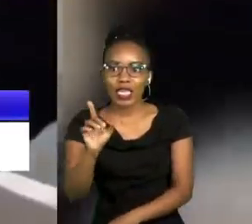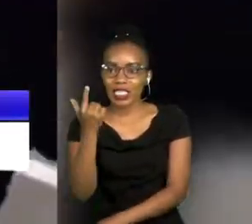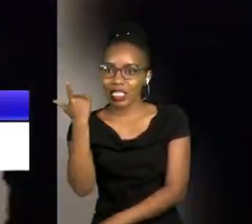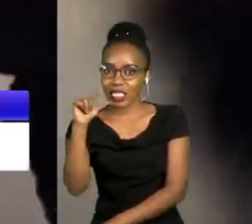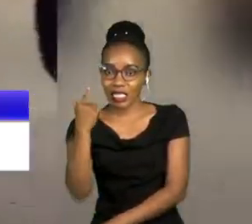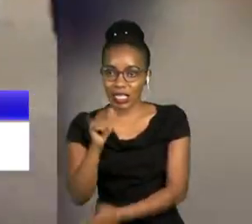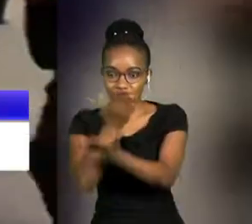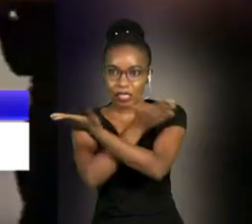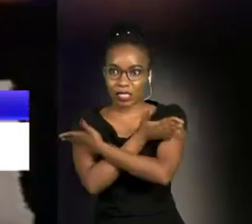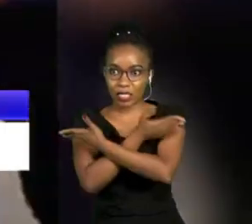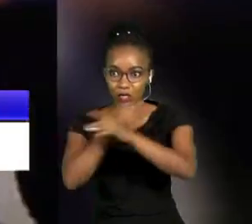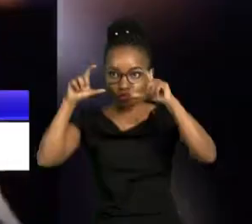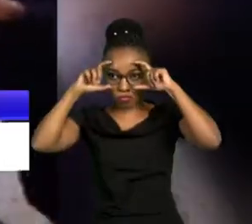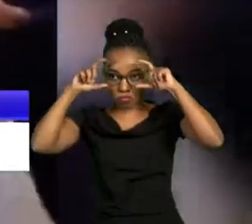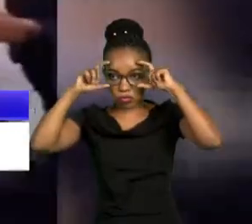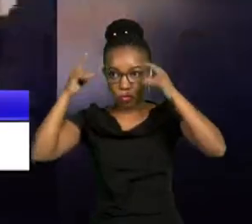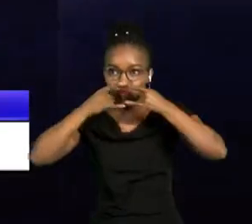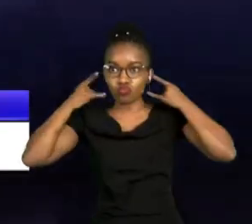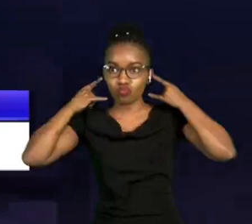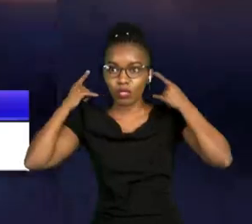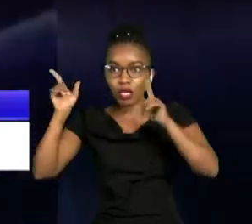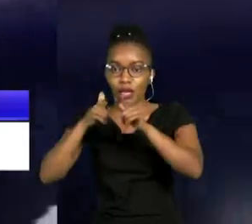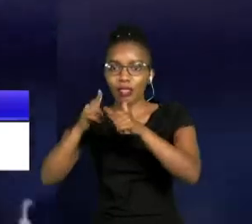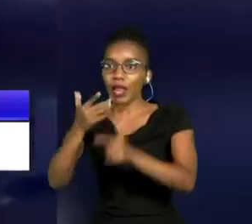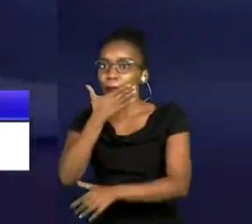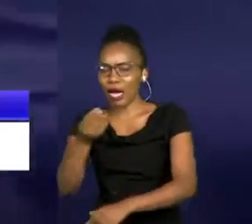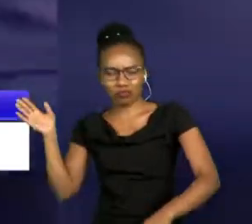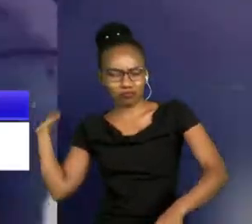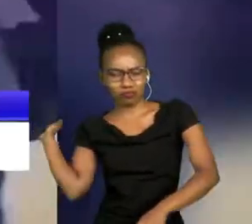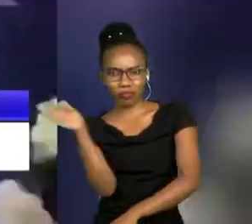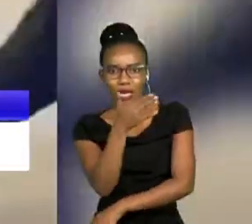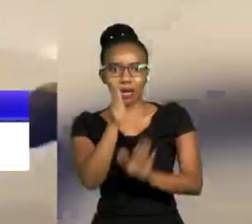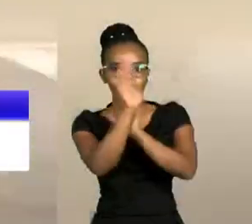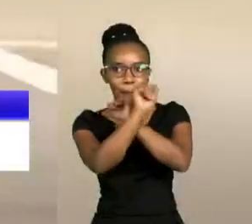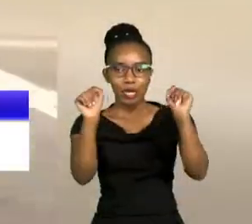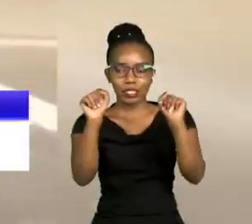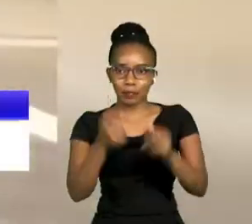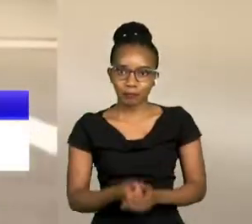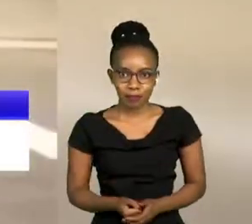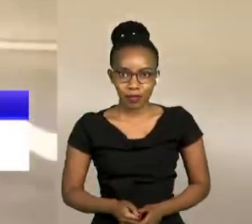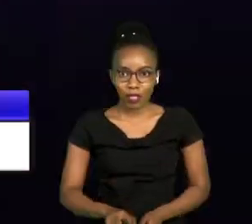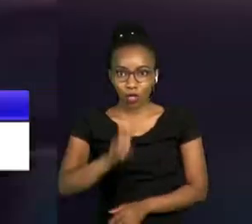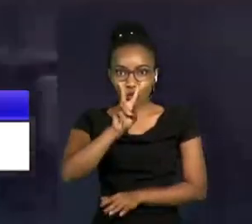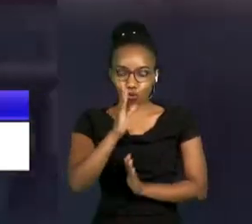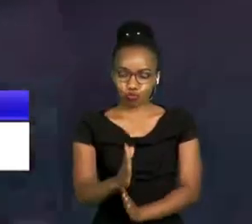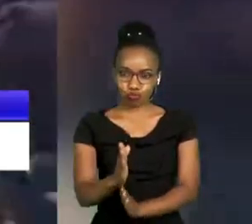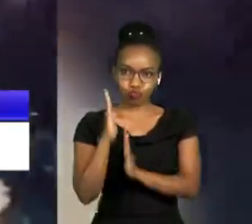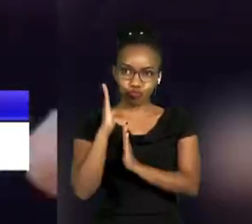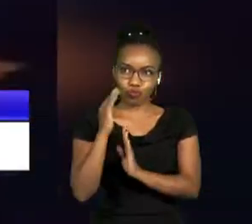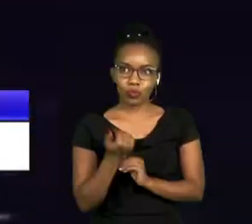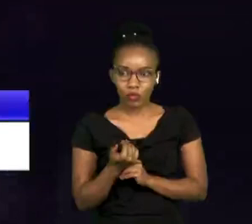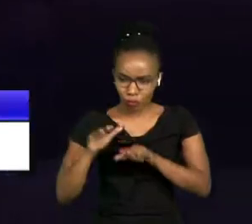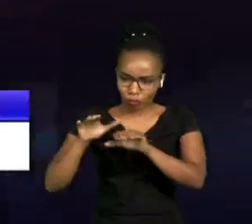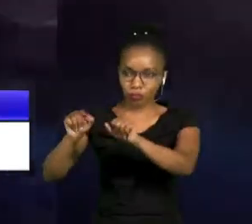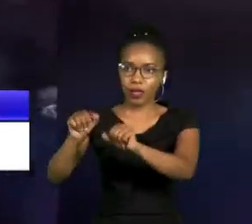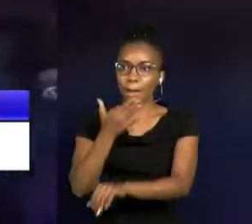with glasses and a face mask, when the man suddenly slapped him on his face. Two of Macron's security detailed tackled